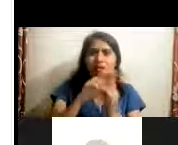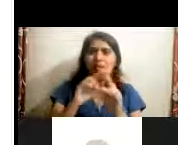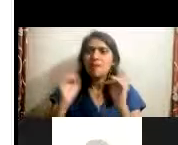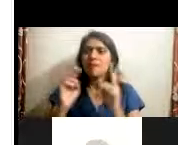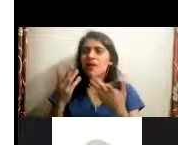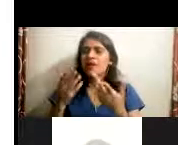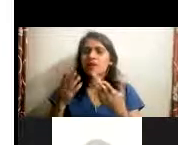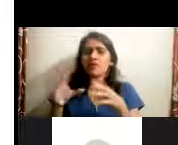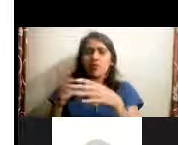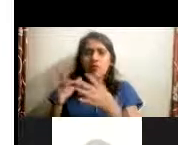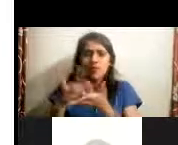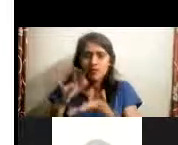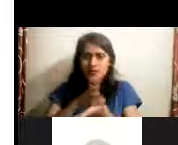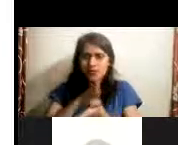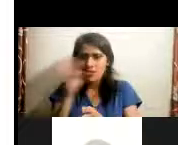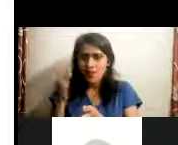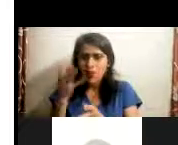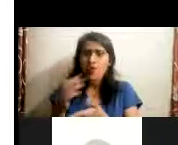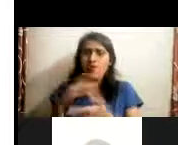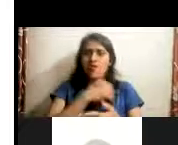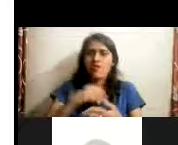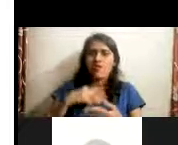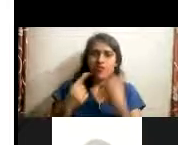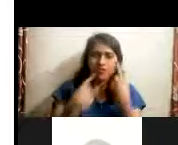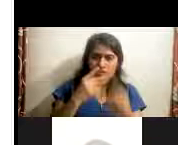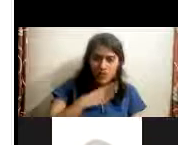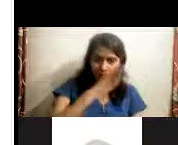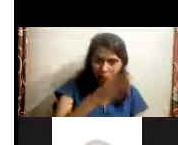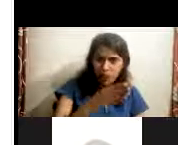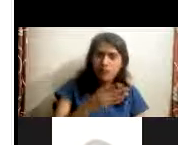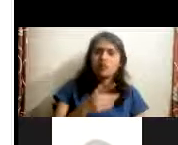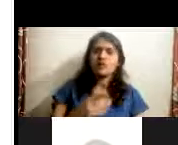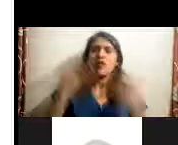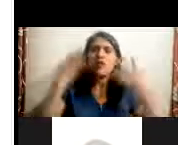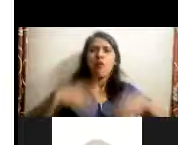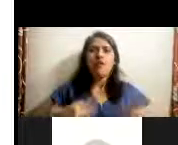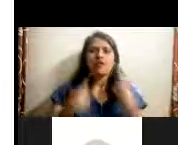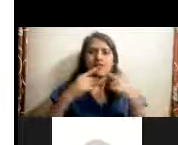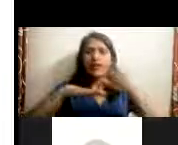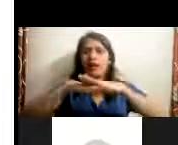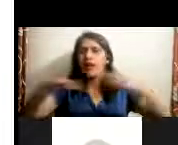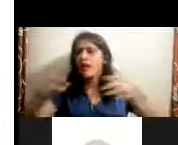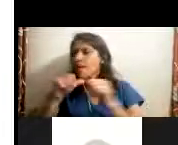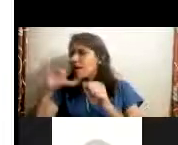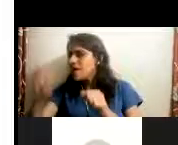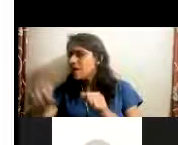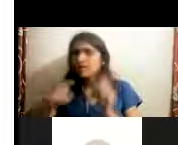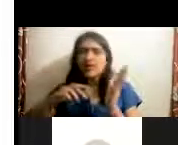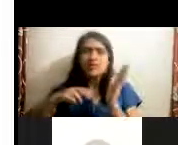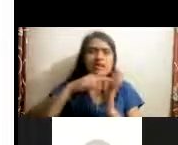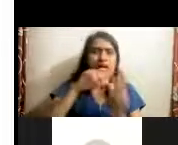to a diagnostic hall, or the diagnostic table itself is not accessible, or the